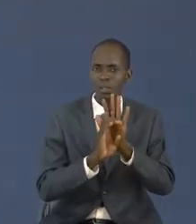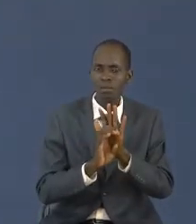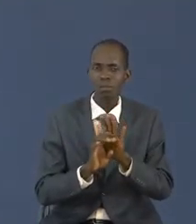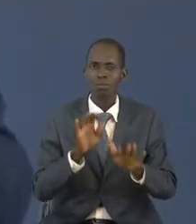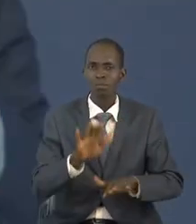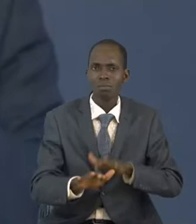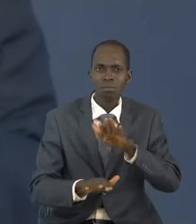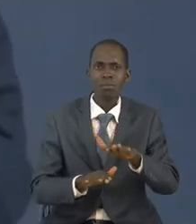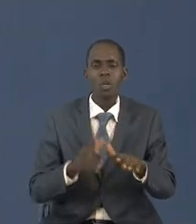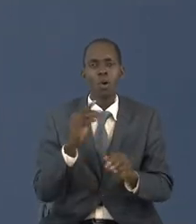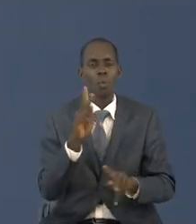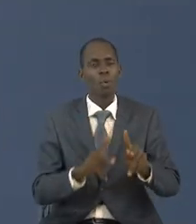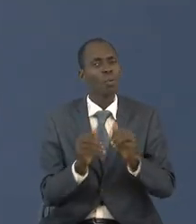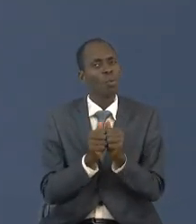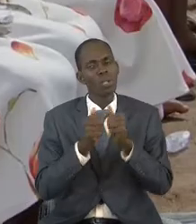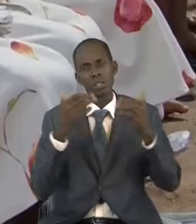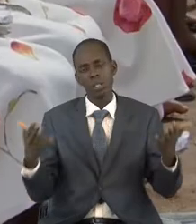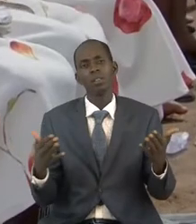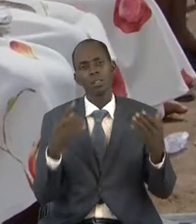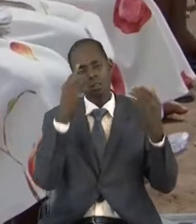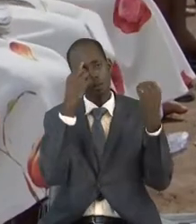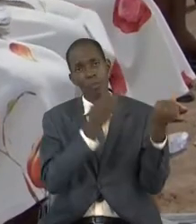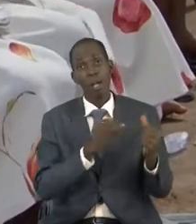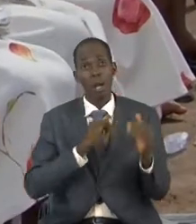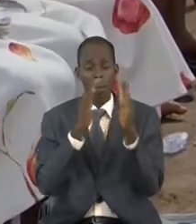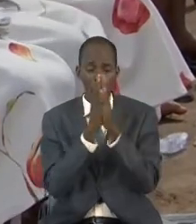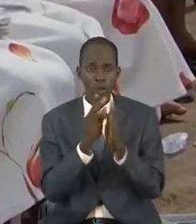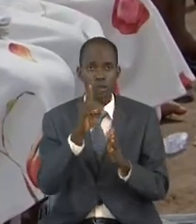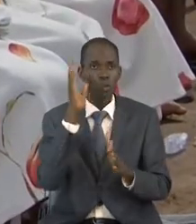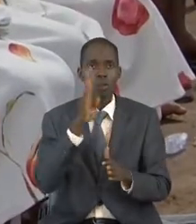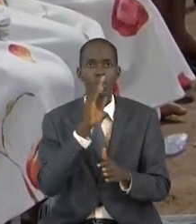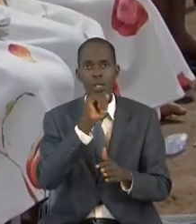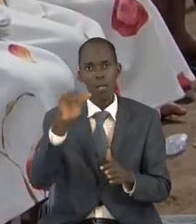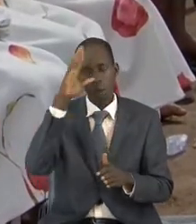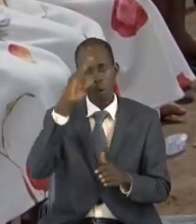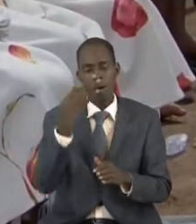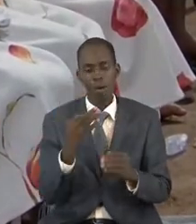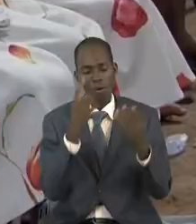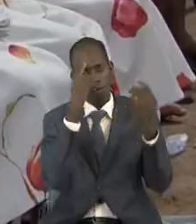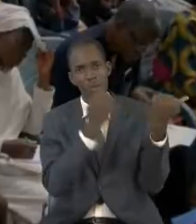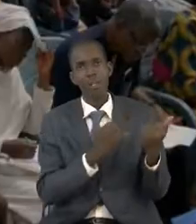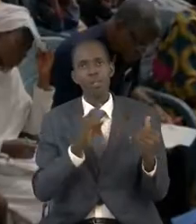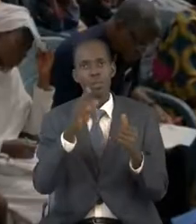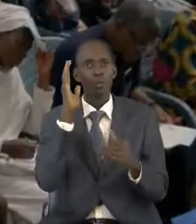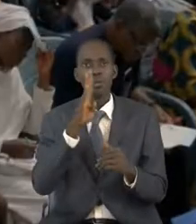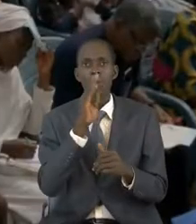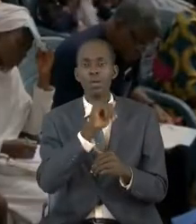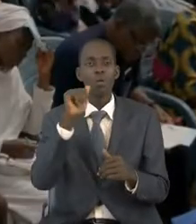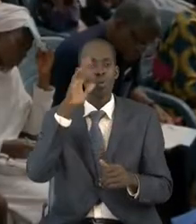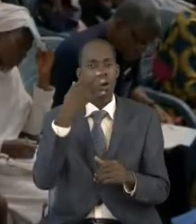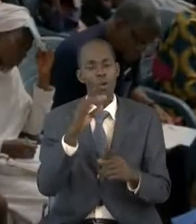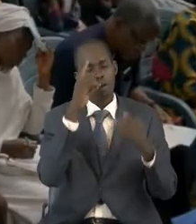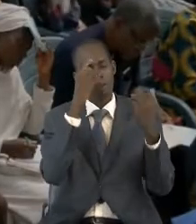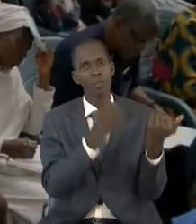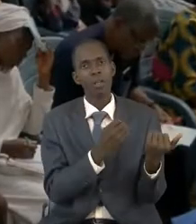are faithless. And I pray you'll be a man of faith. You'll be a woman of faith. Well,